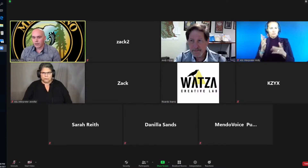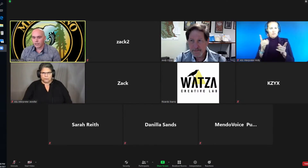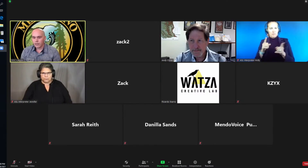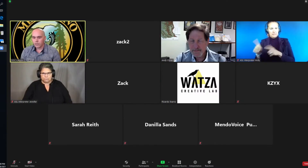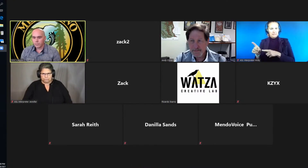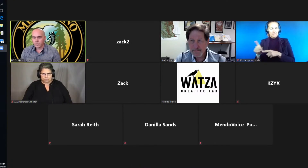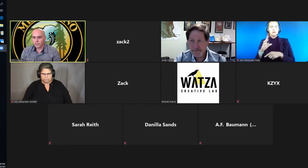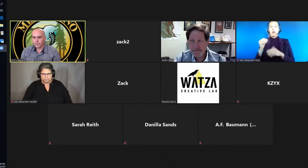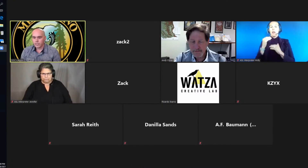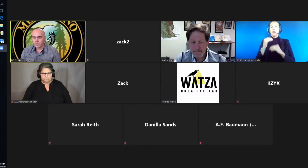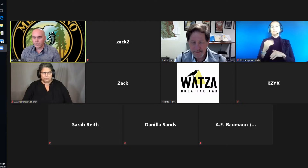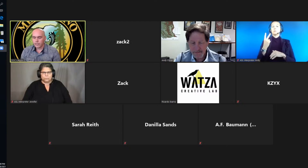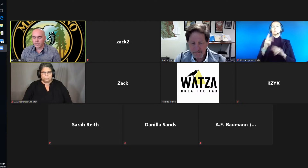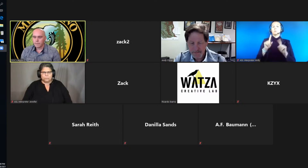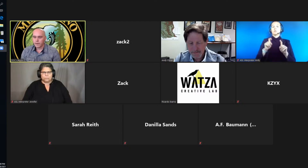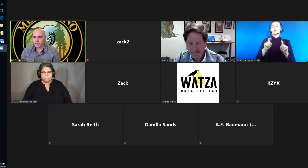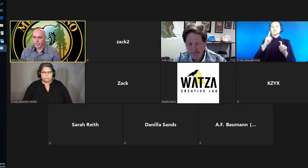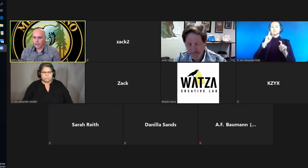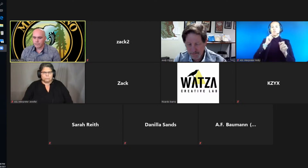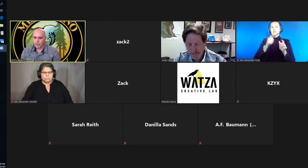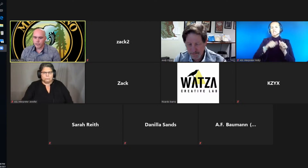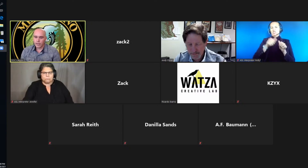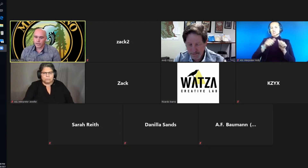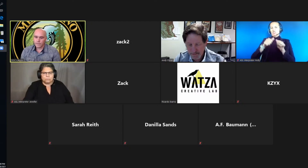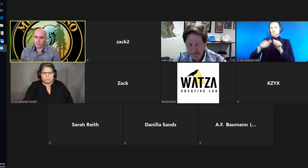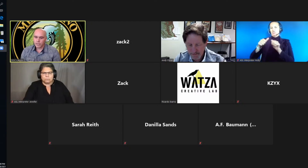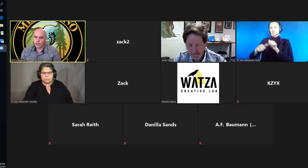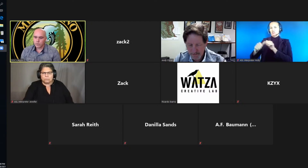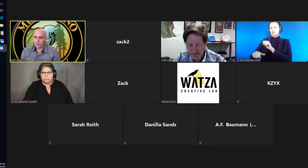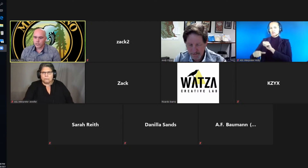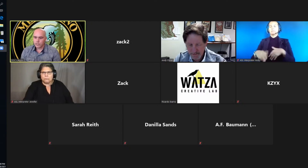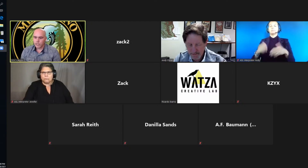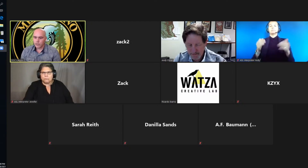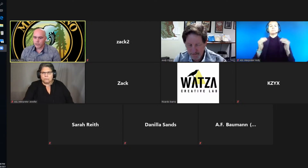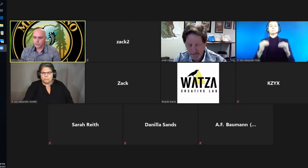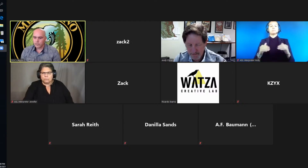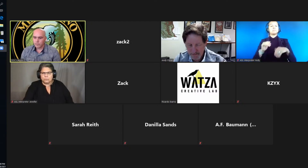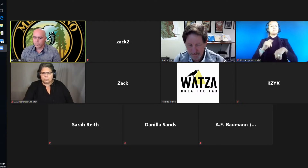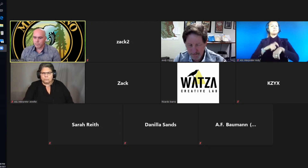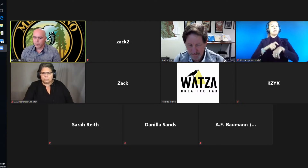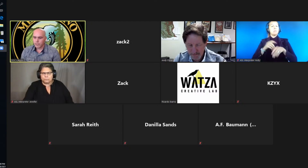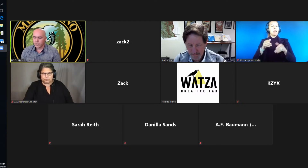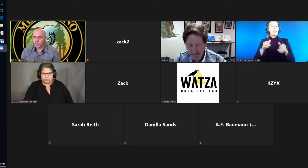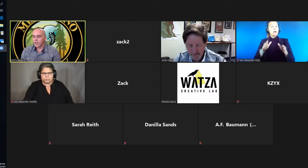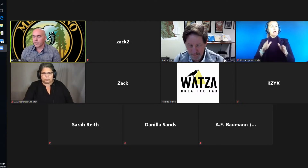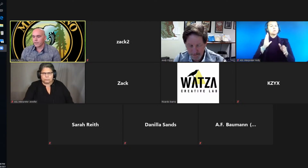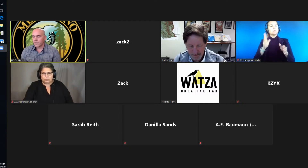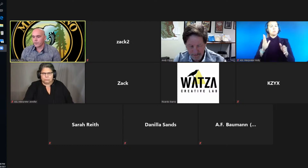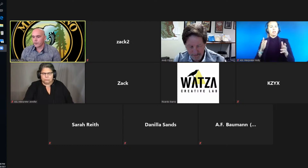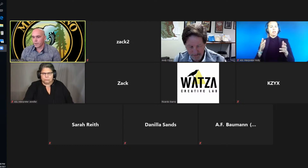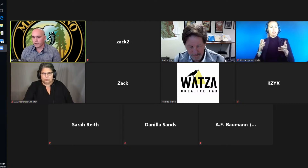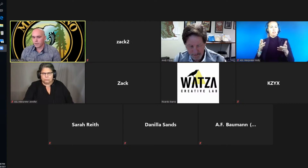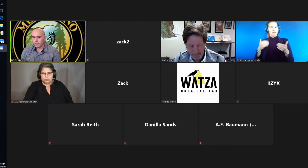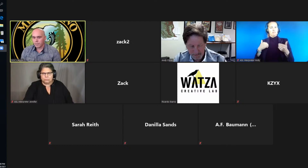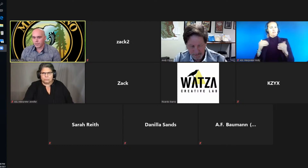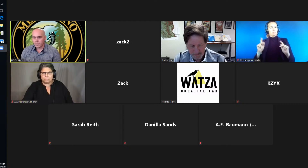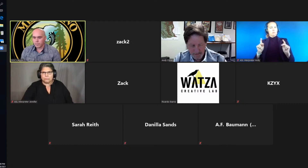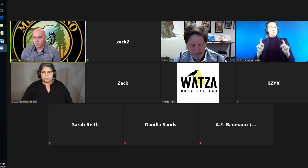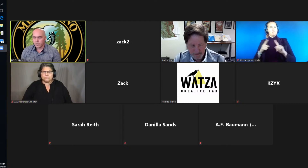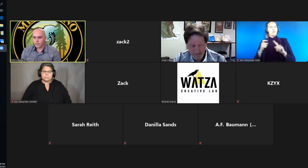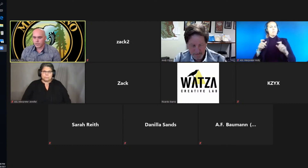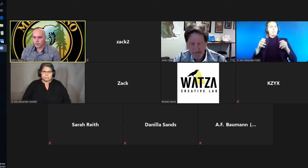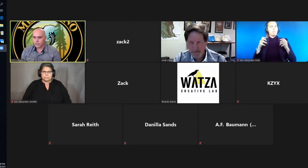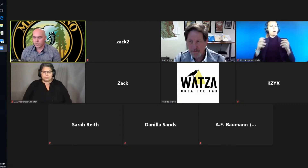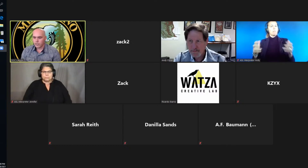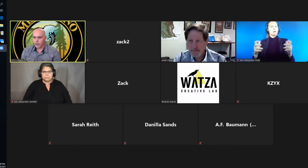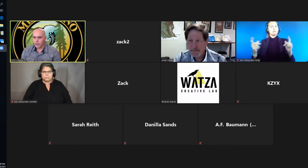media outlet in order to preserve the time of our staff. If time allows, we will also take questions from the public. If you are a member of the public, please